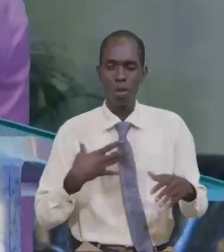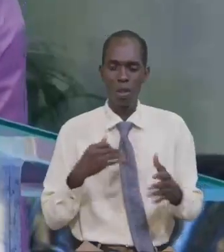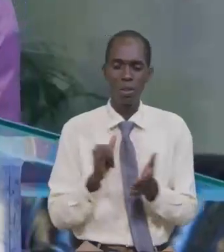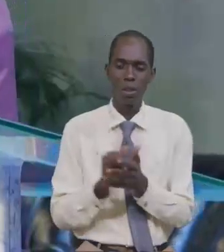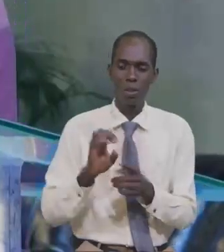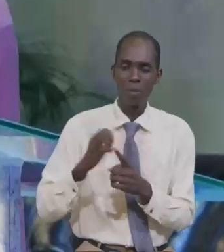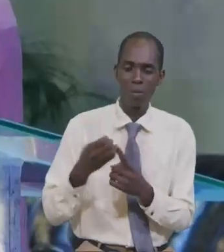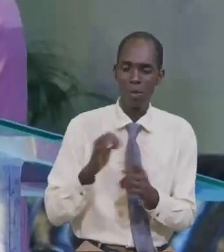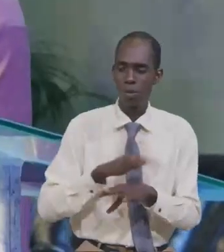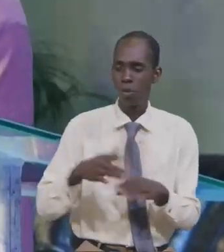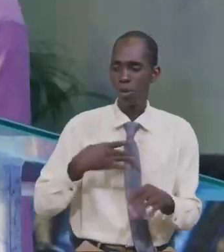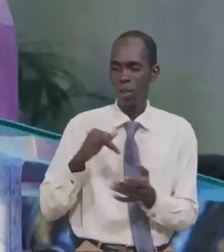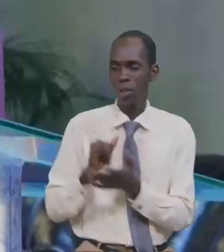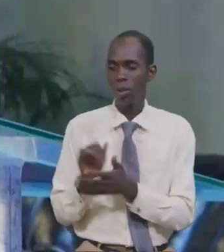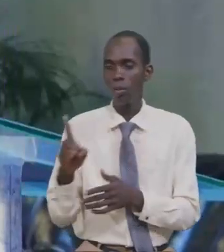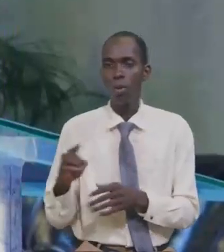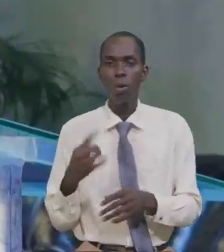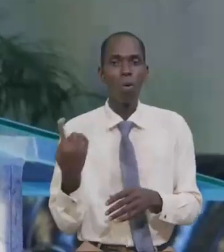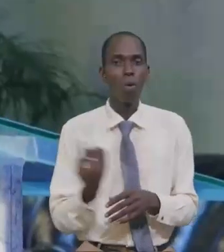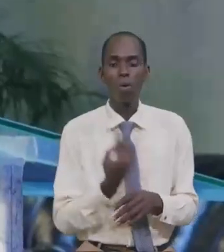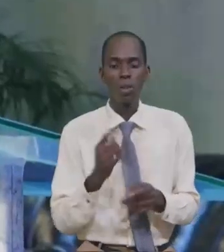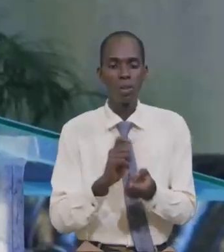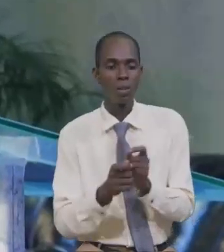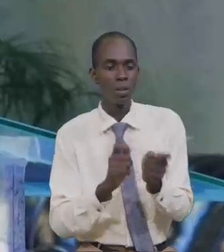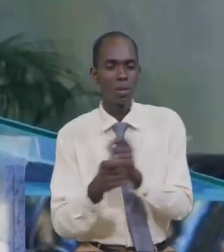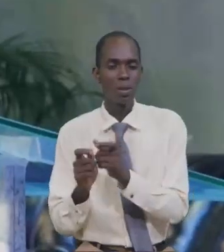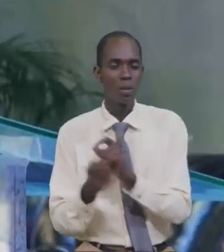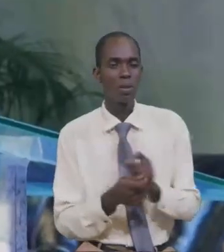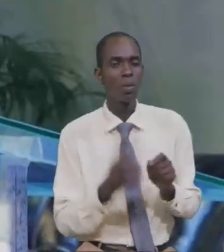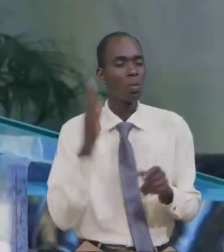And when you are somewhere, stay there and be